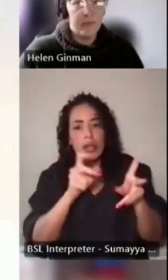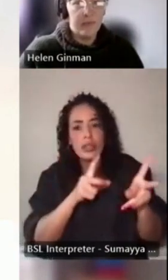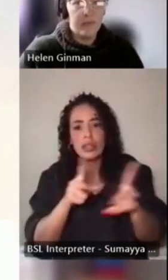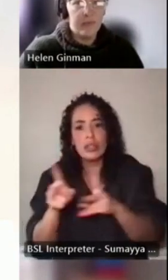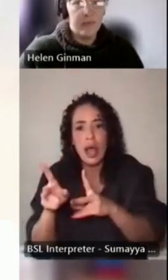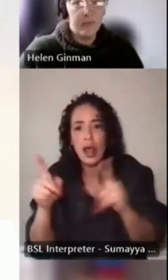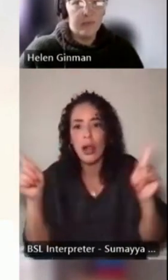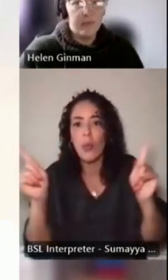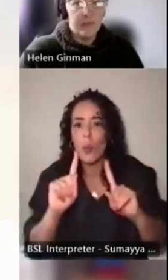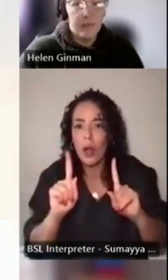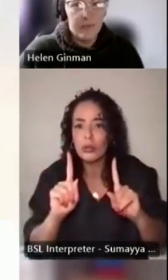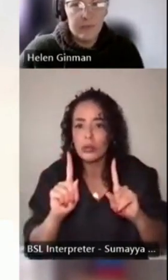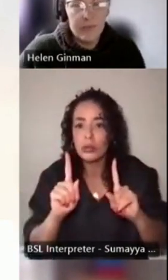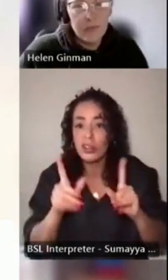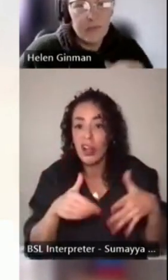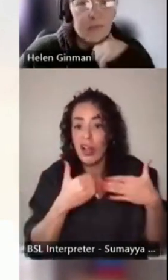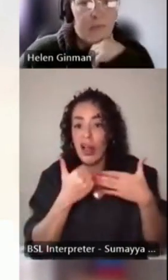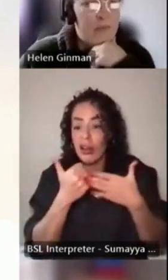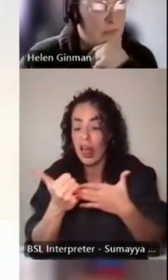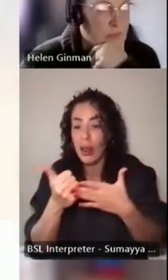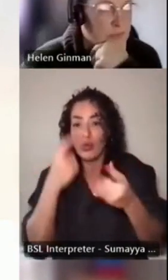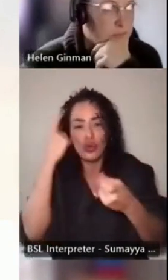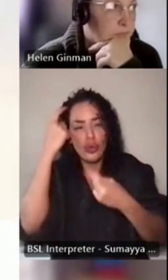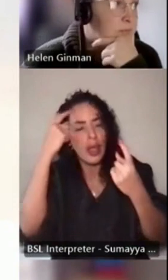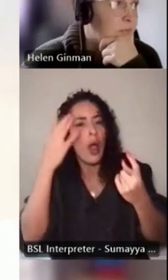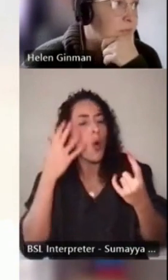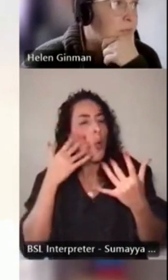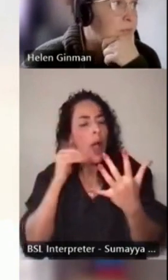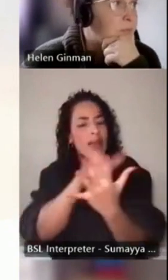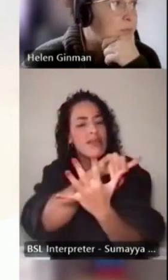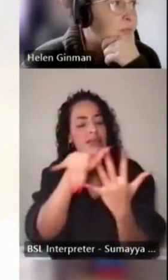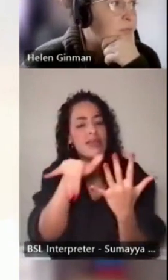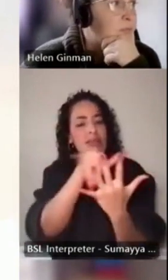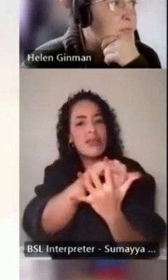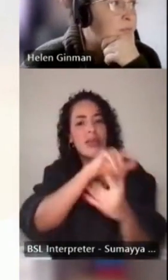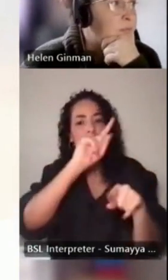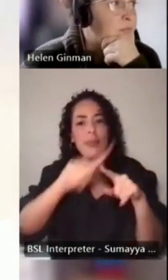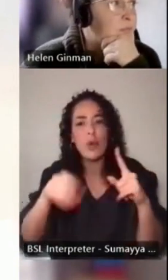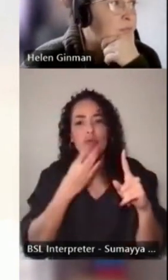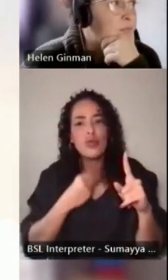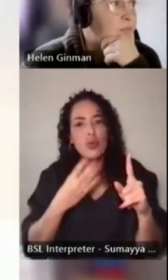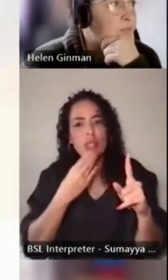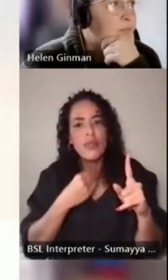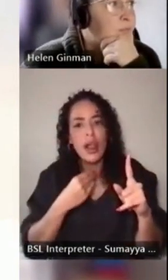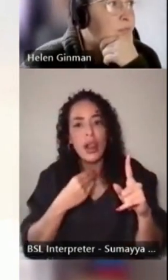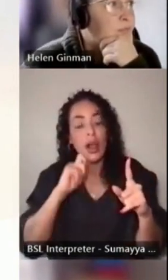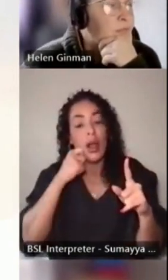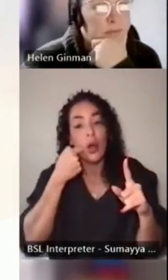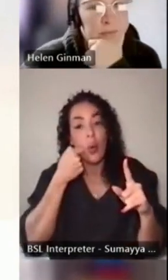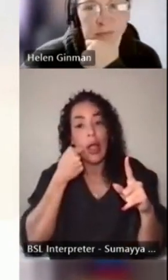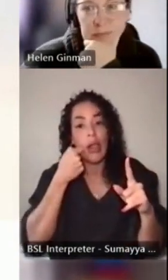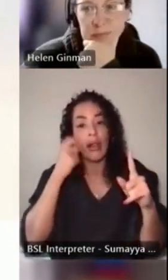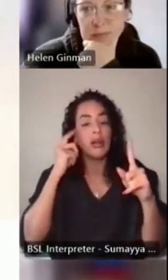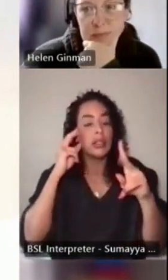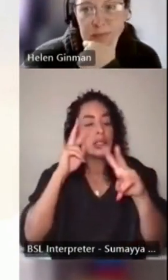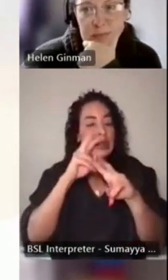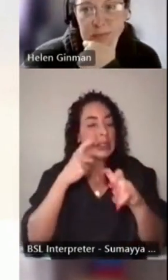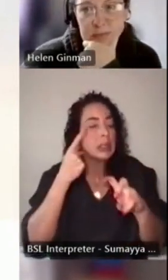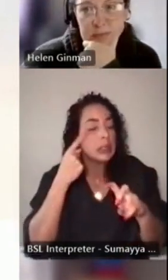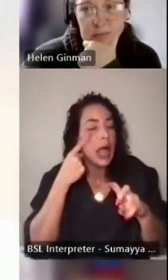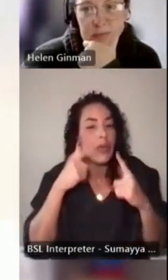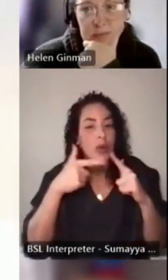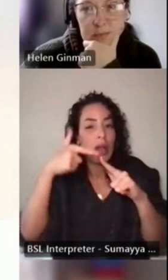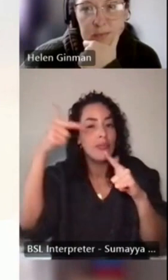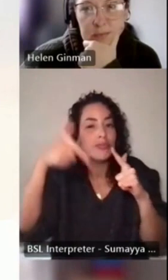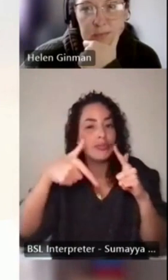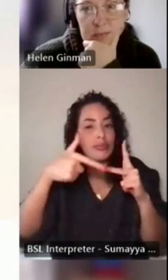insights into when to use the different styles. So we're going to look at it in a little bit more depth and what those 5 different resolution styles